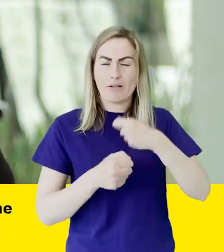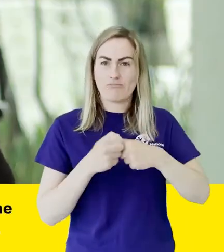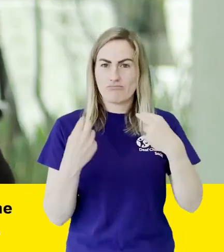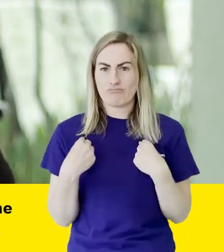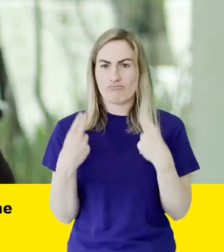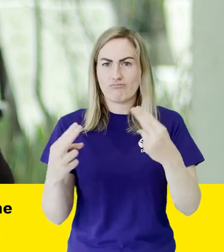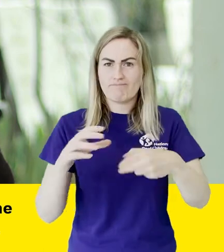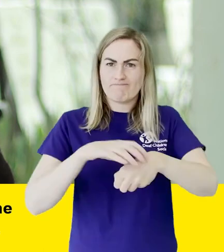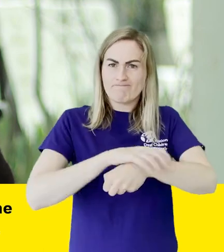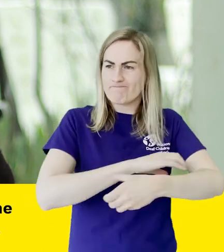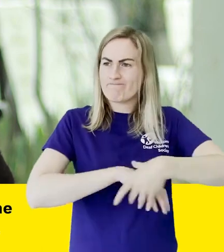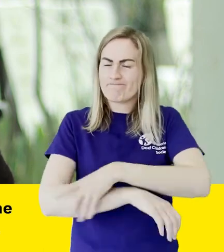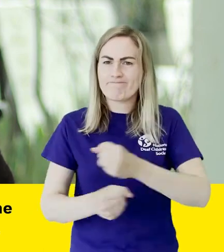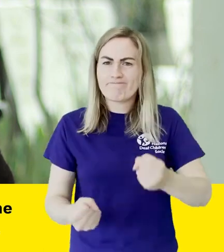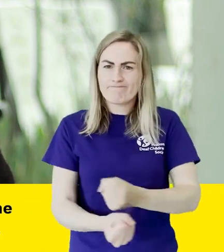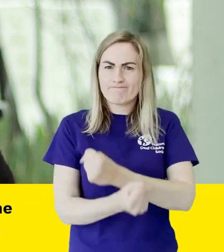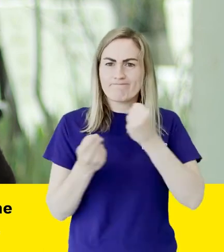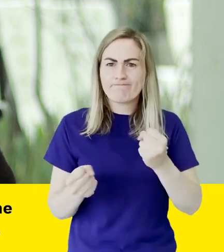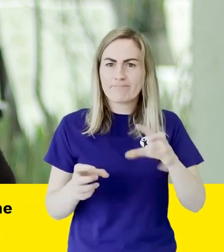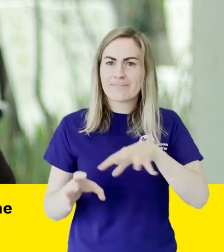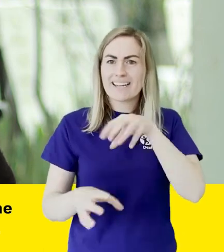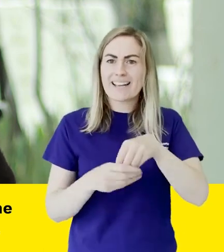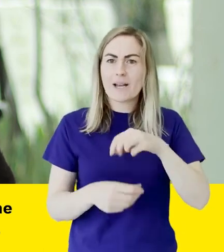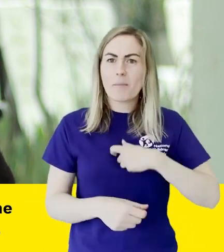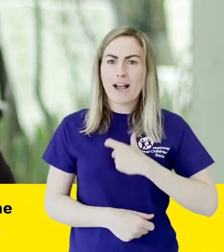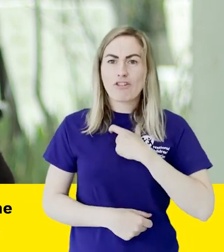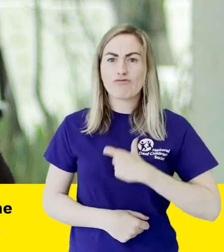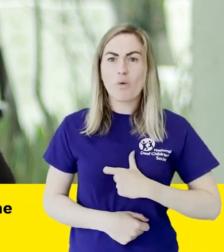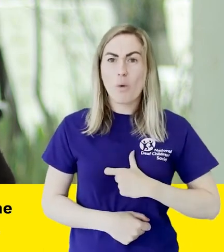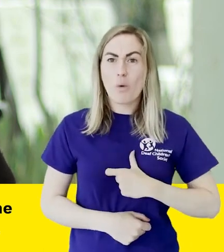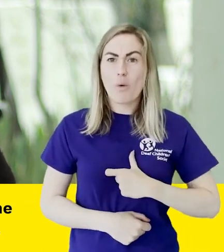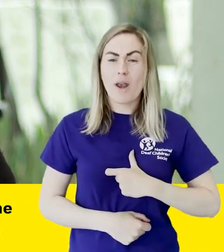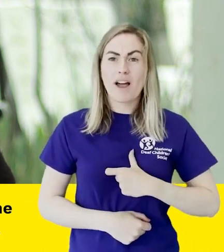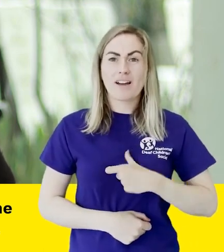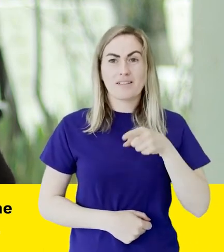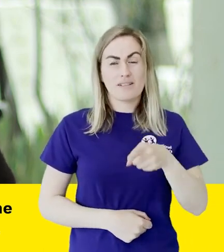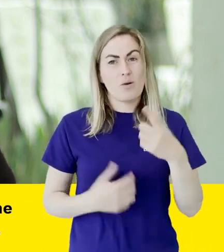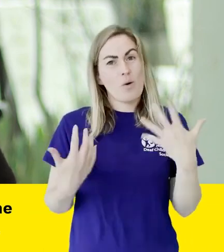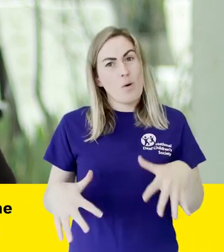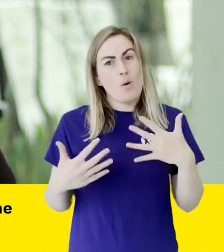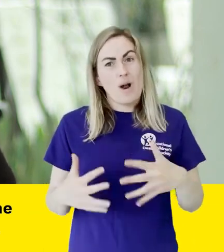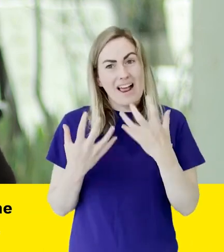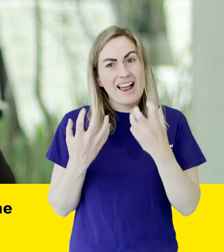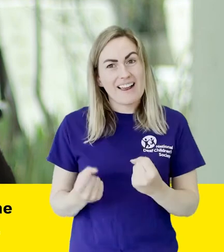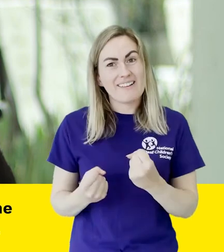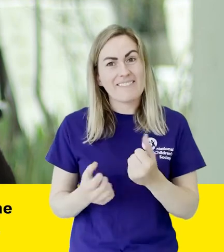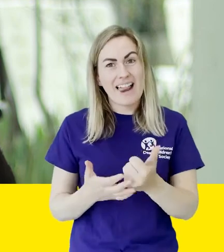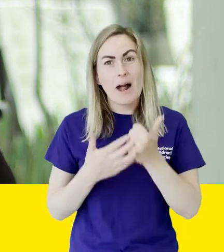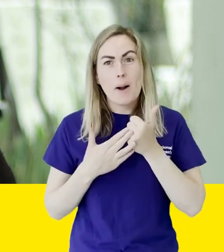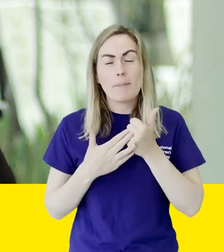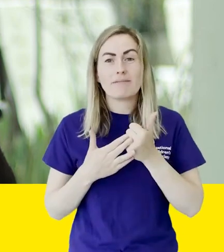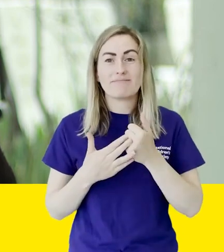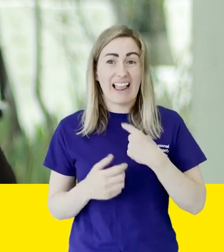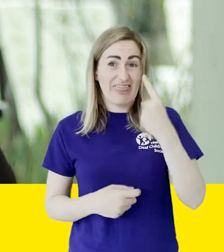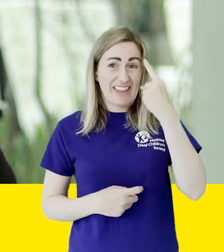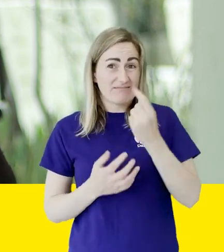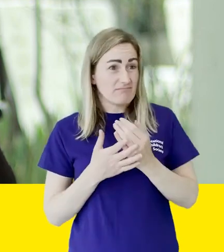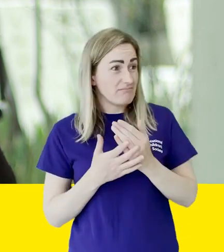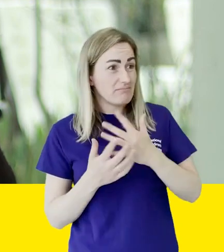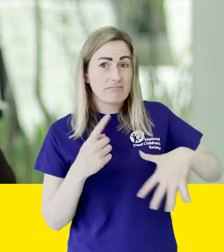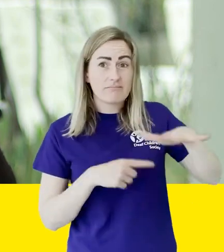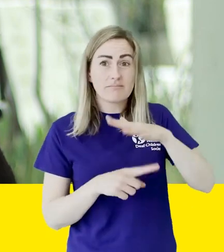it helped me be really resilient and determined in my role. And also,